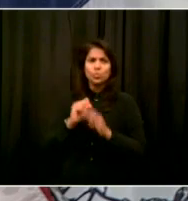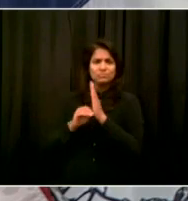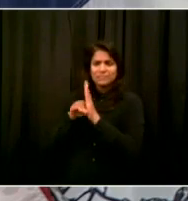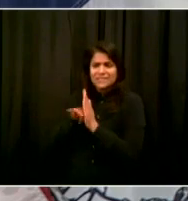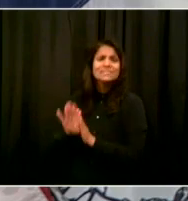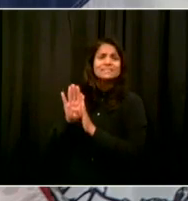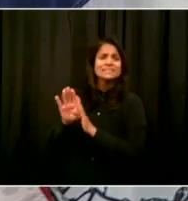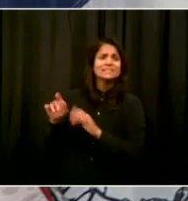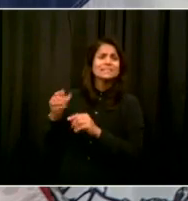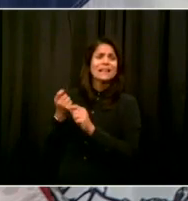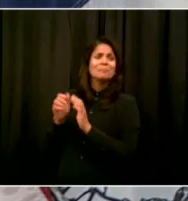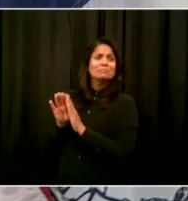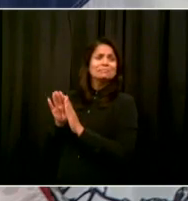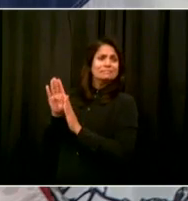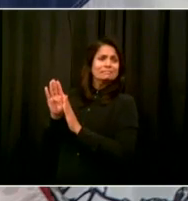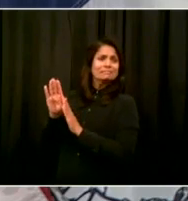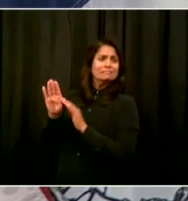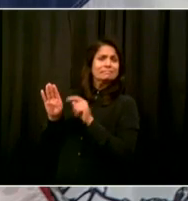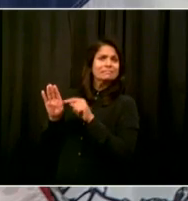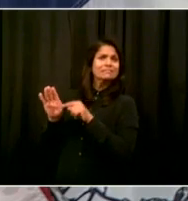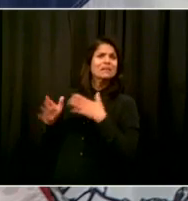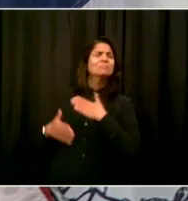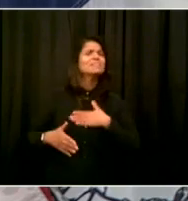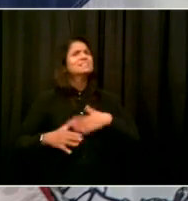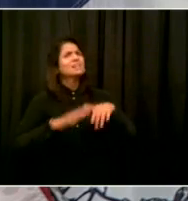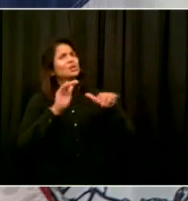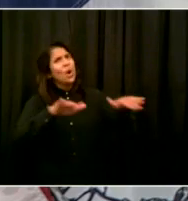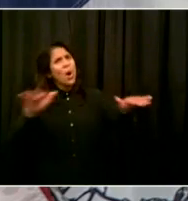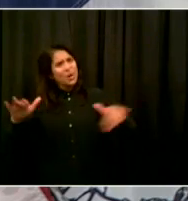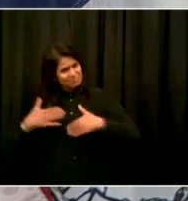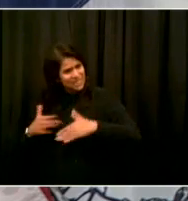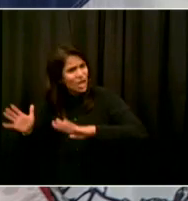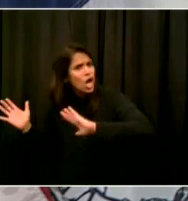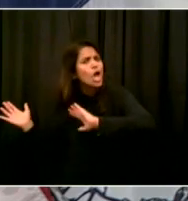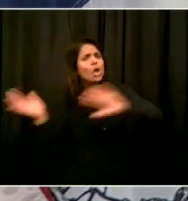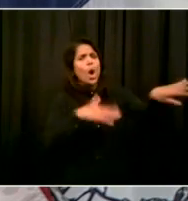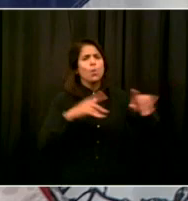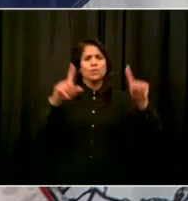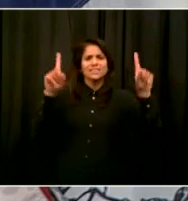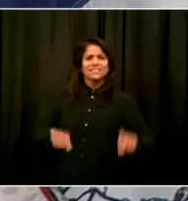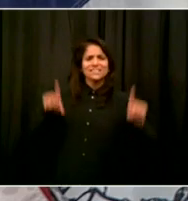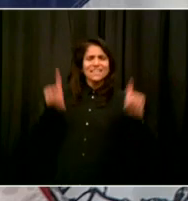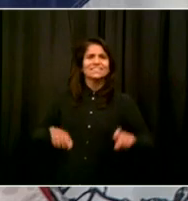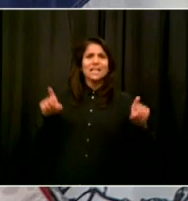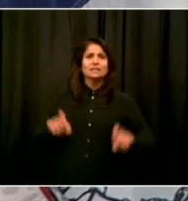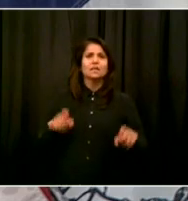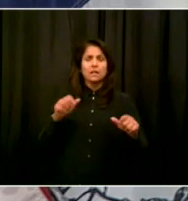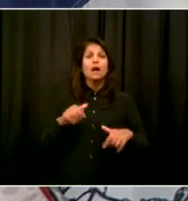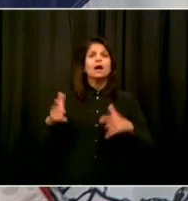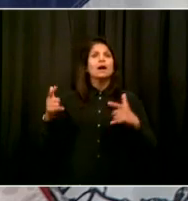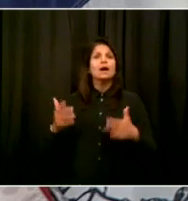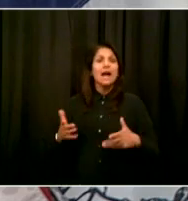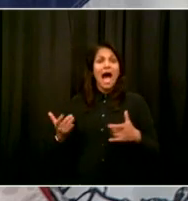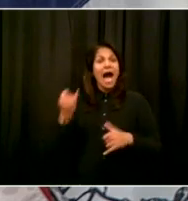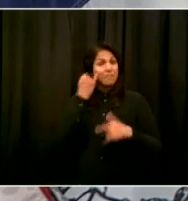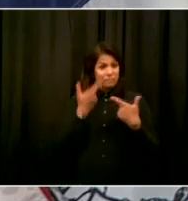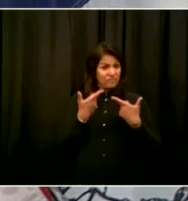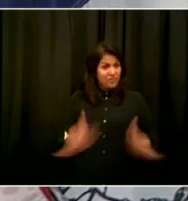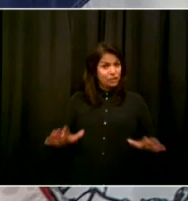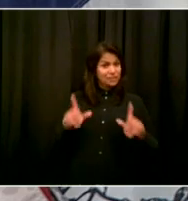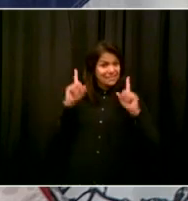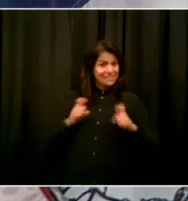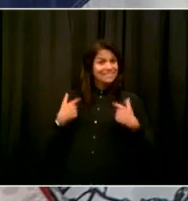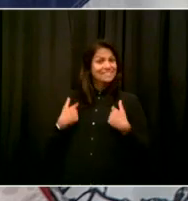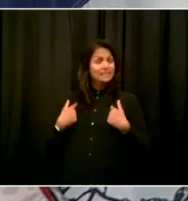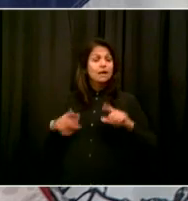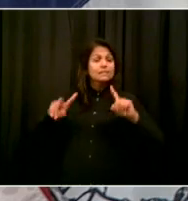this week. If you haven't been tested in a long time, get tested this week. This is the time. We need to know better what's happening neighborhood by neighborhood so we